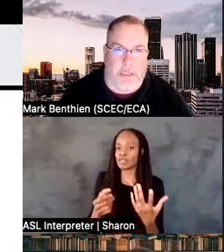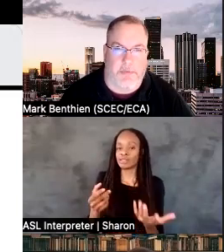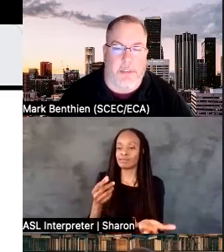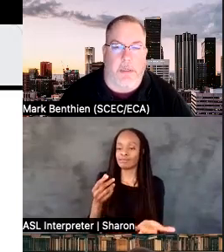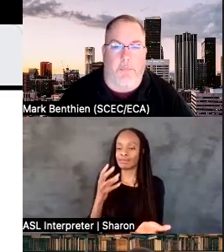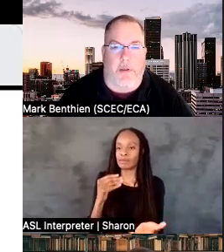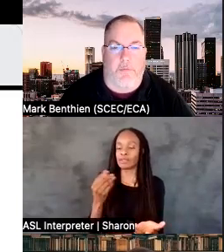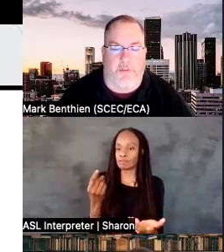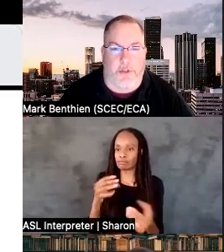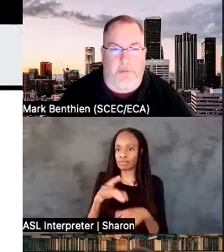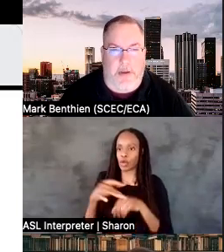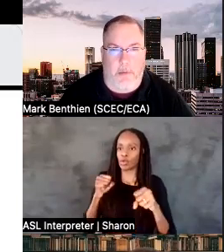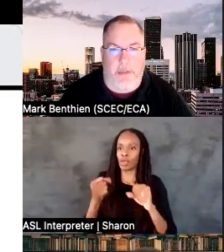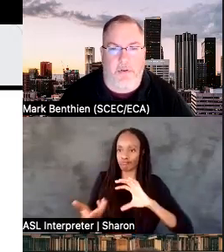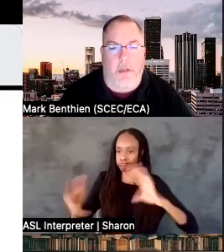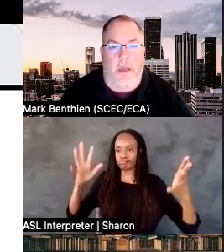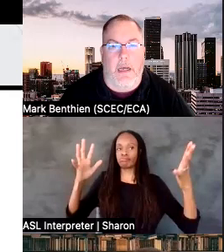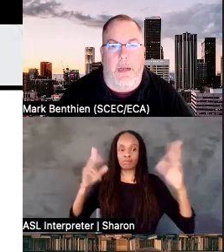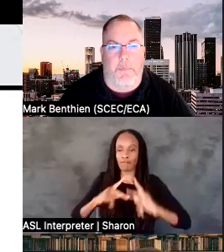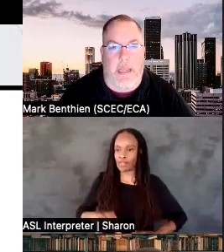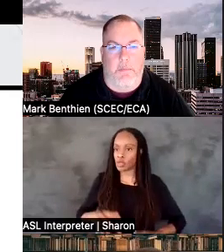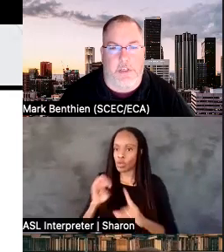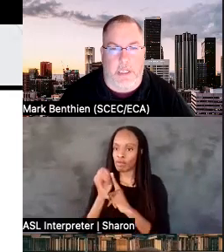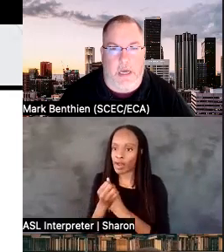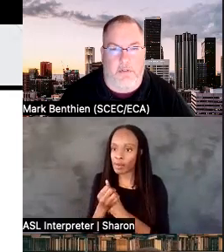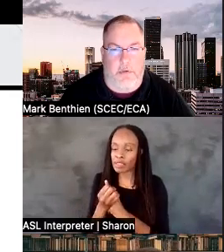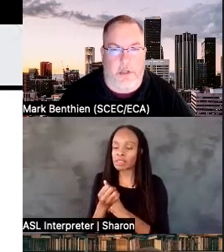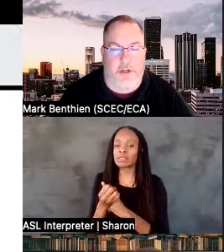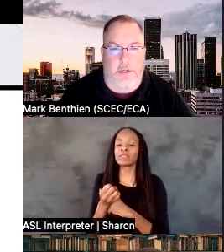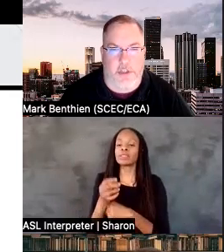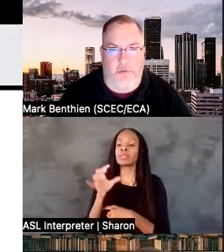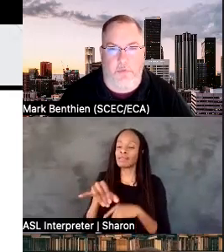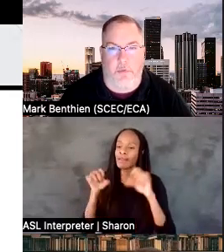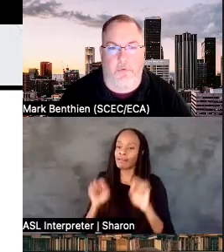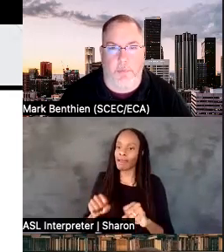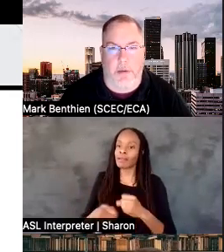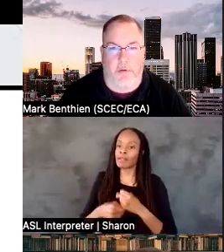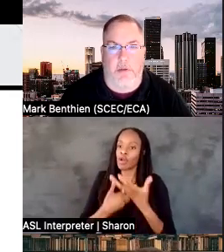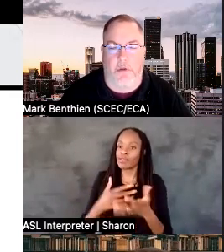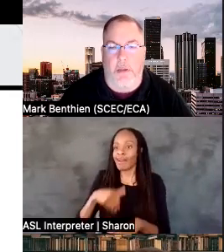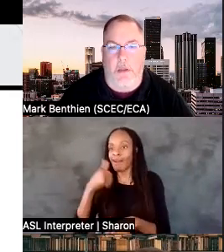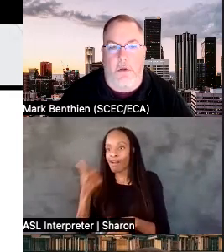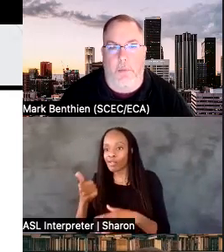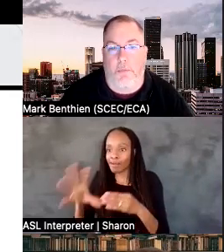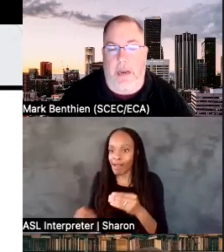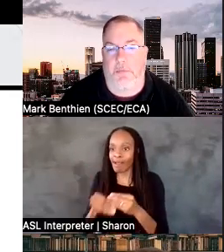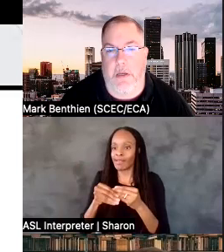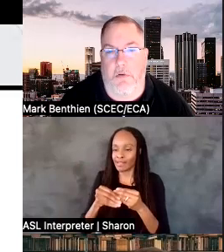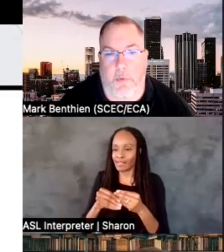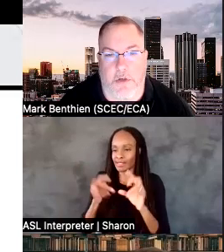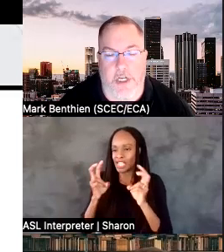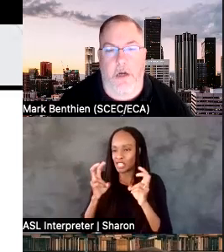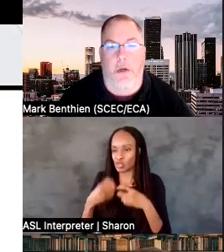will disrupt the physical environment, and which can cause additional issues for people who perhaps